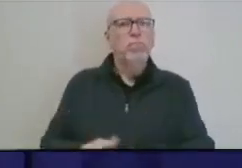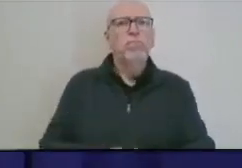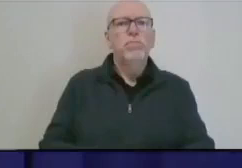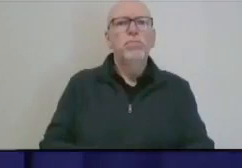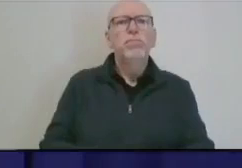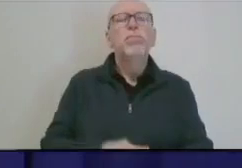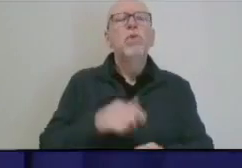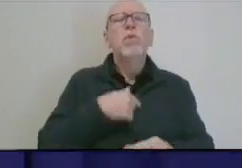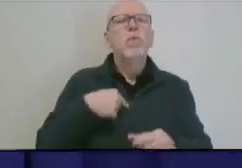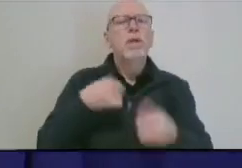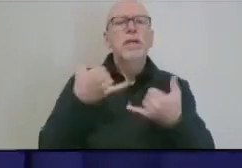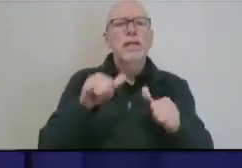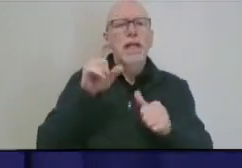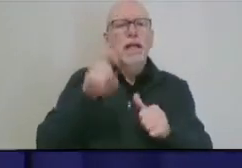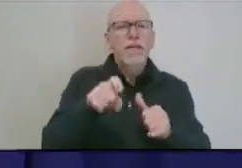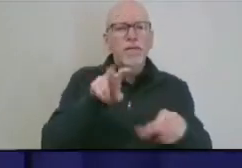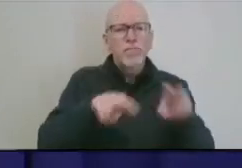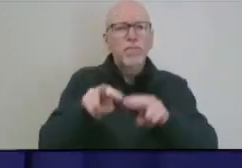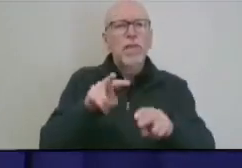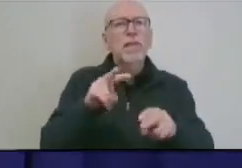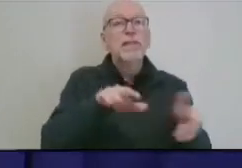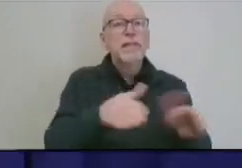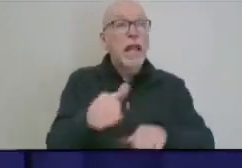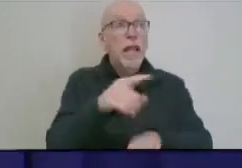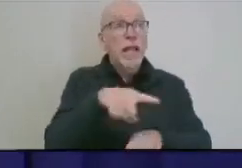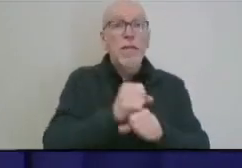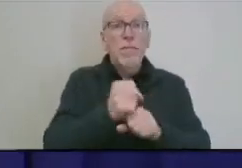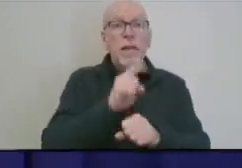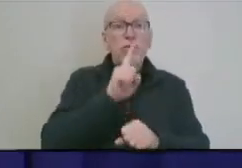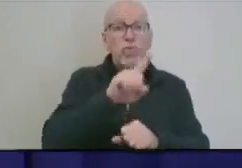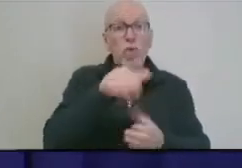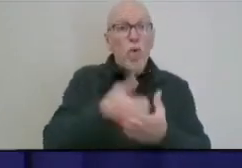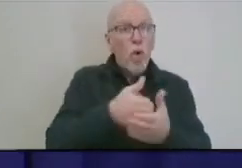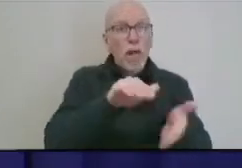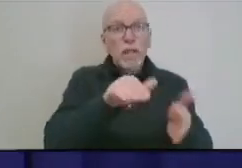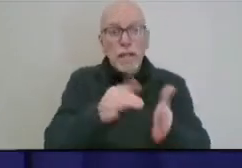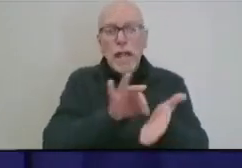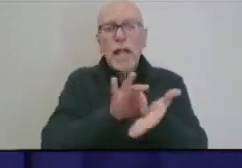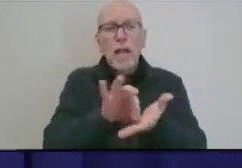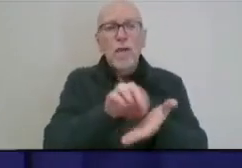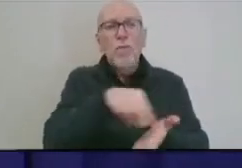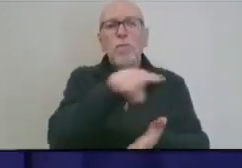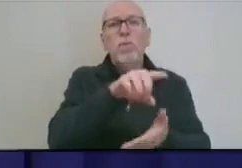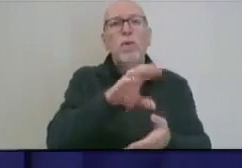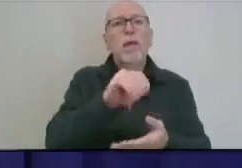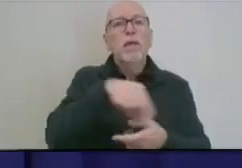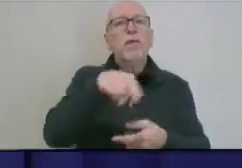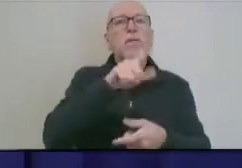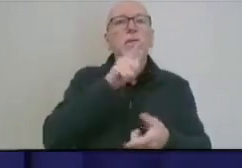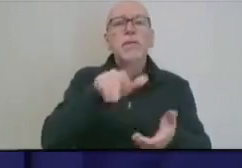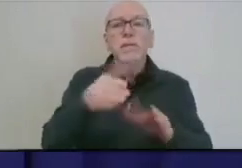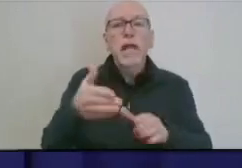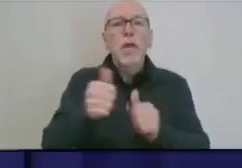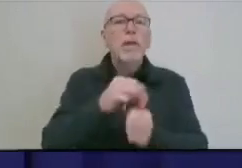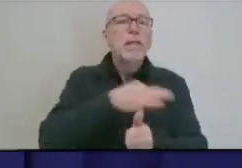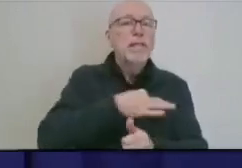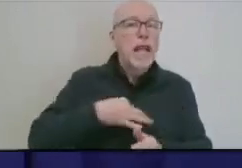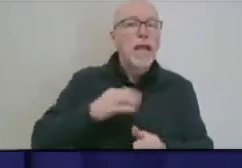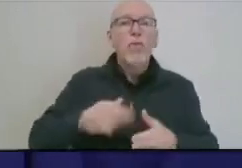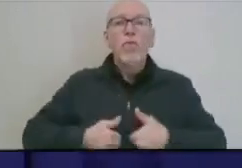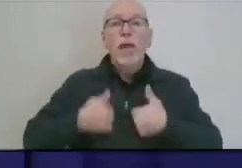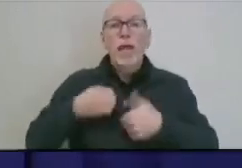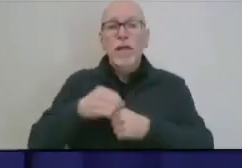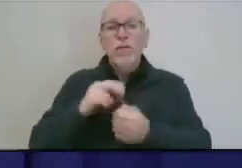we continue to review our death data to ensure that all deaths are accounted for and that those occurring among staff or residents of long-term